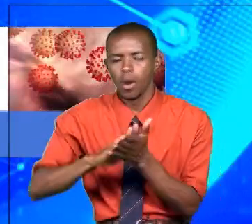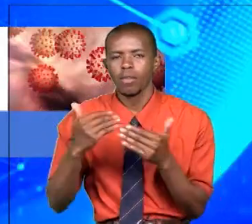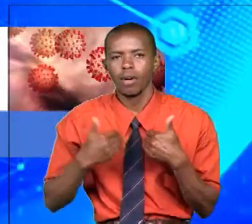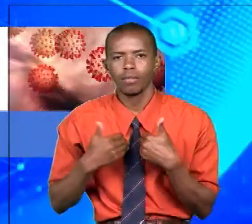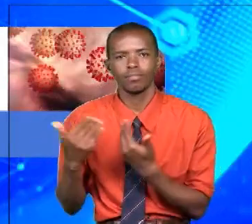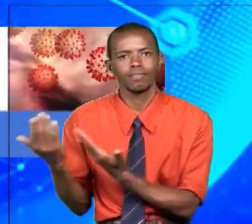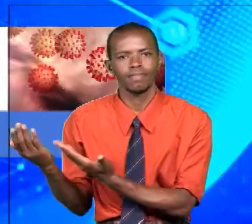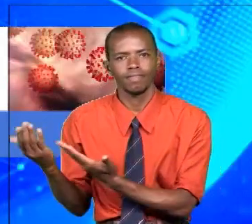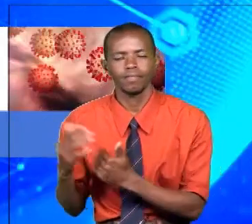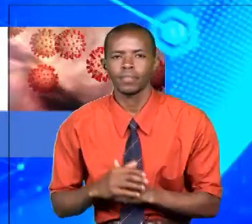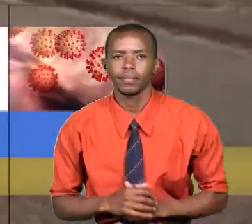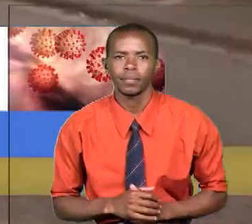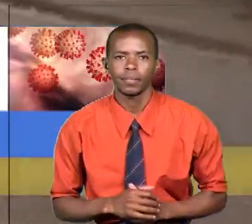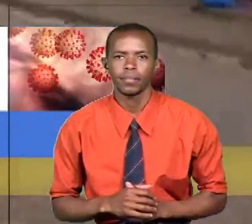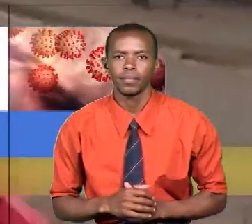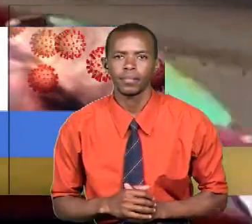reports.